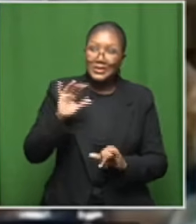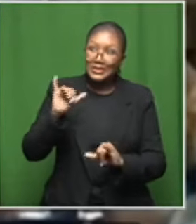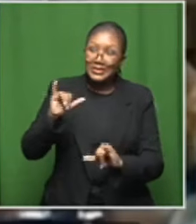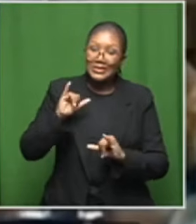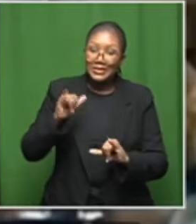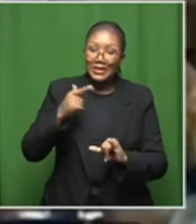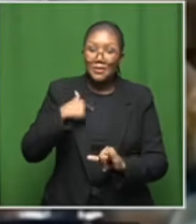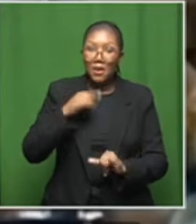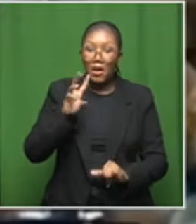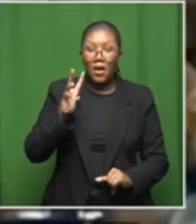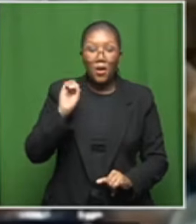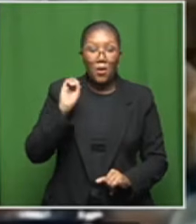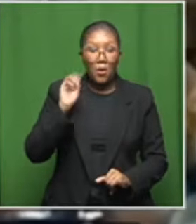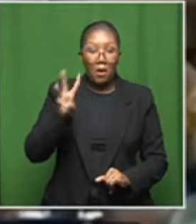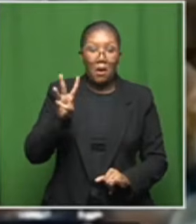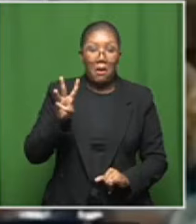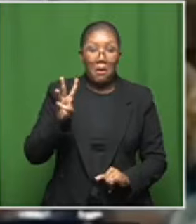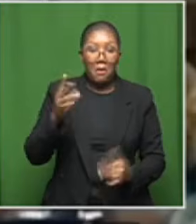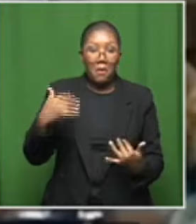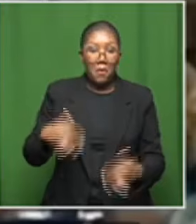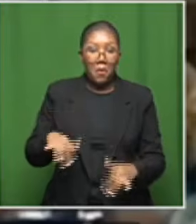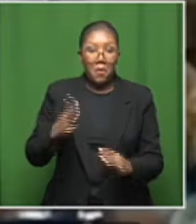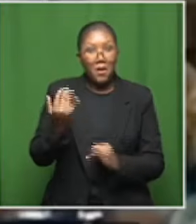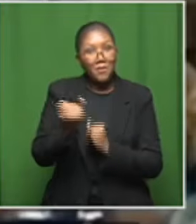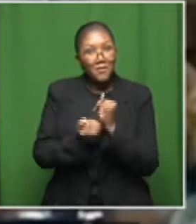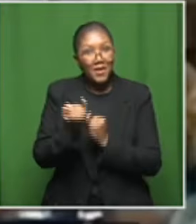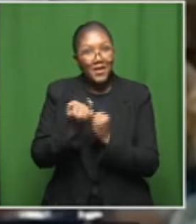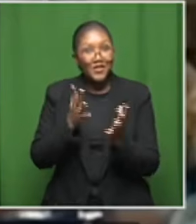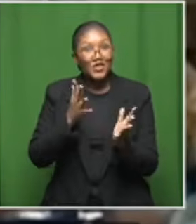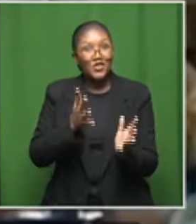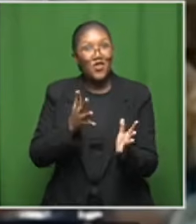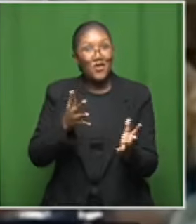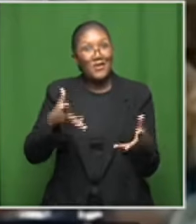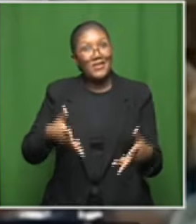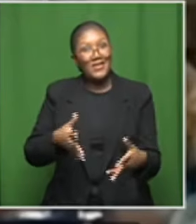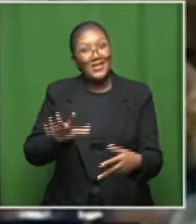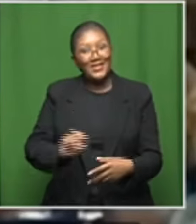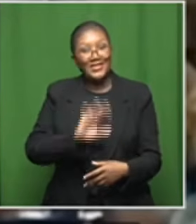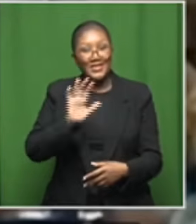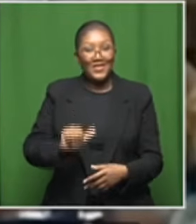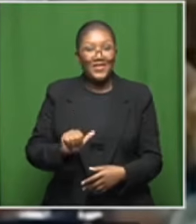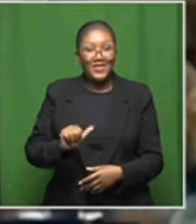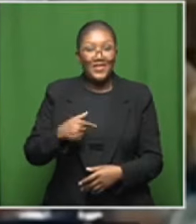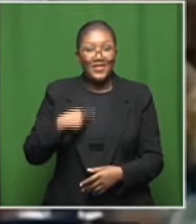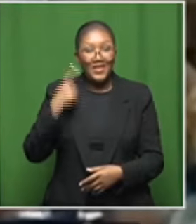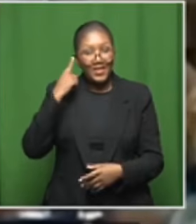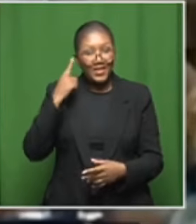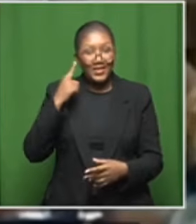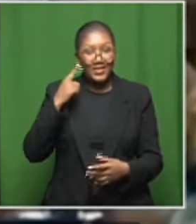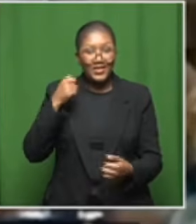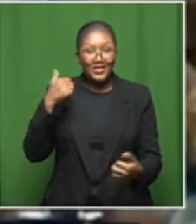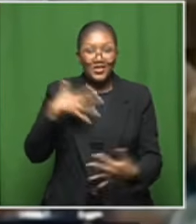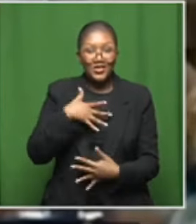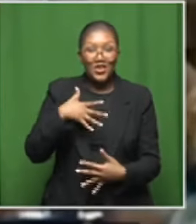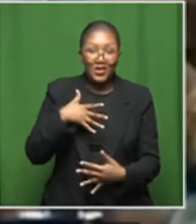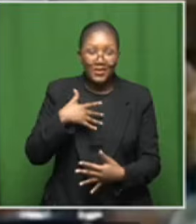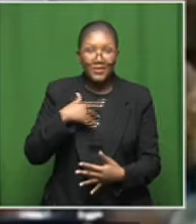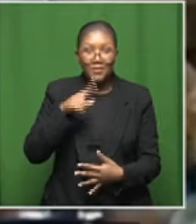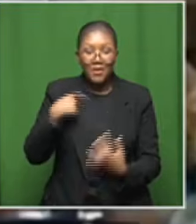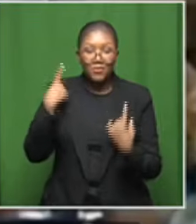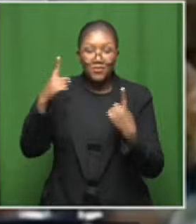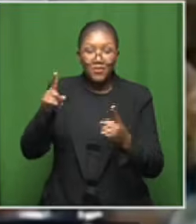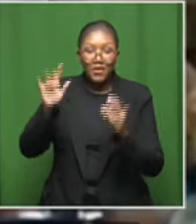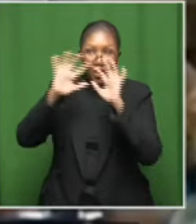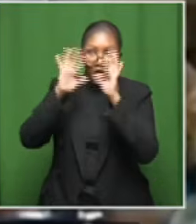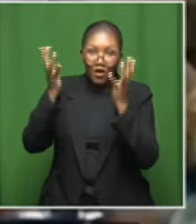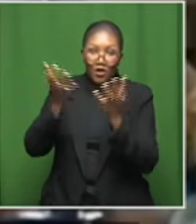what? We have that race in this country. And it kind of struck us that it needed to go global. More people needed